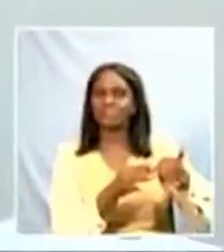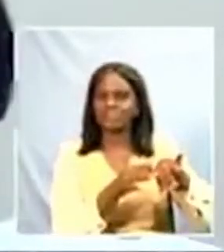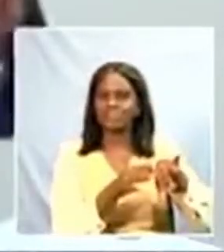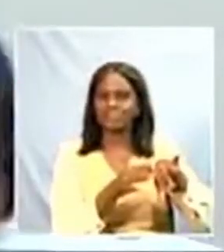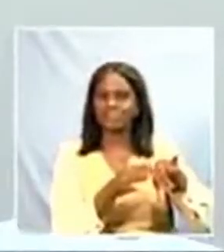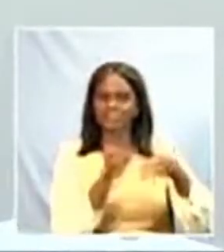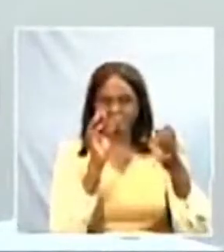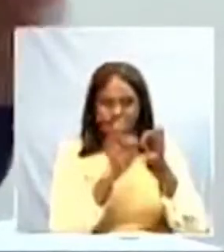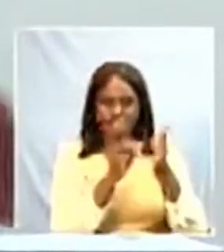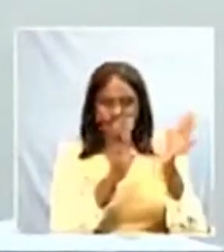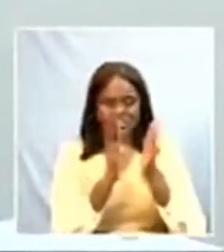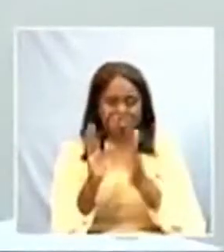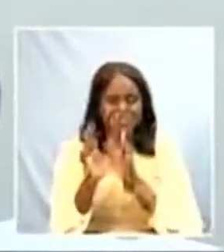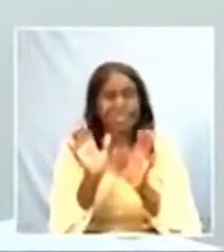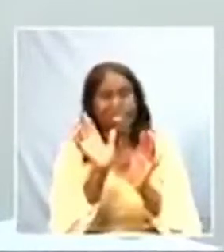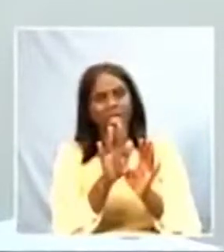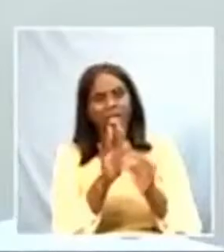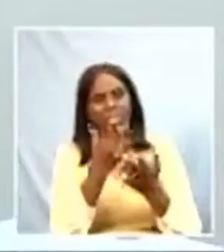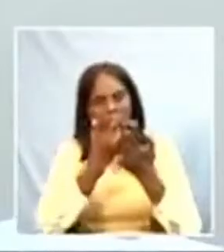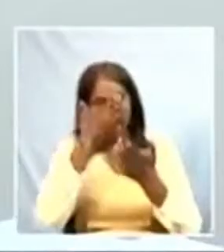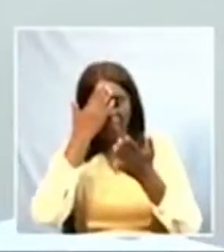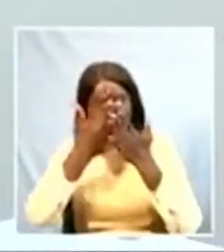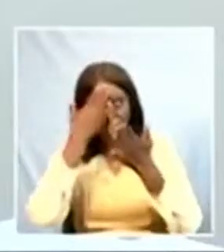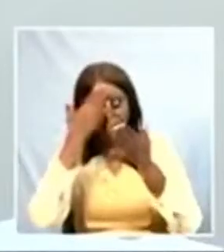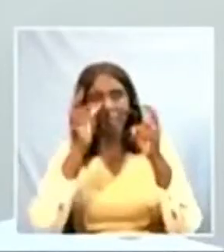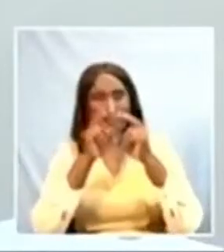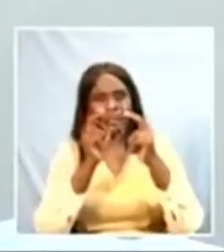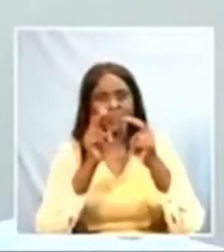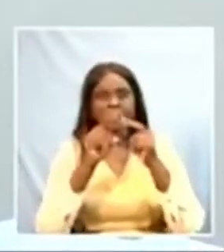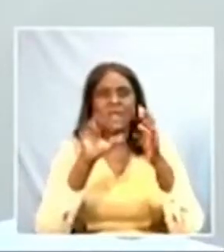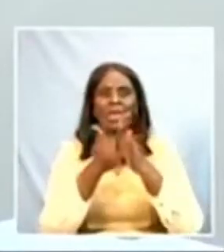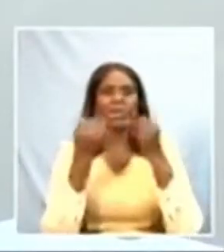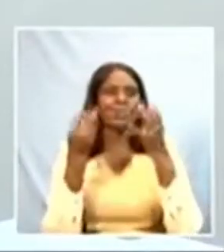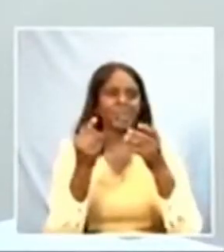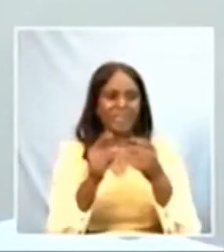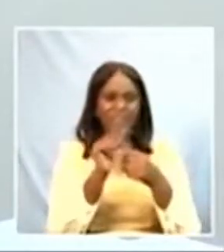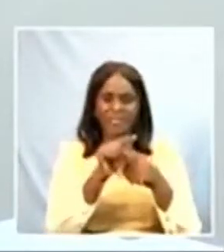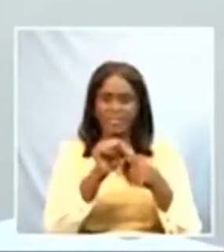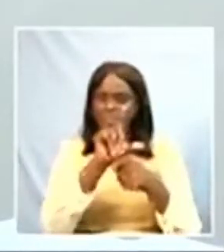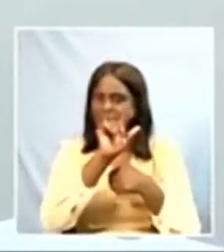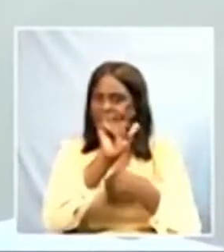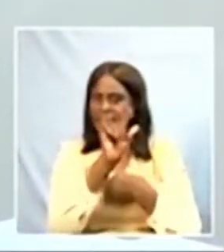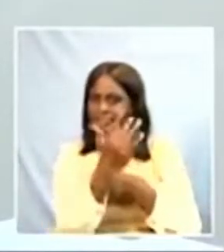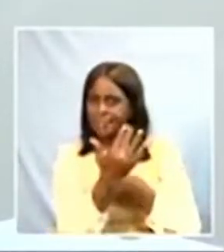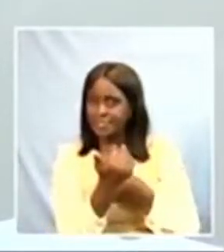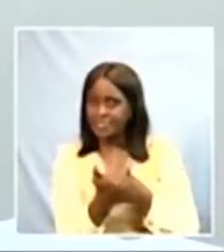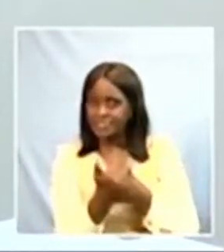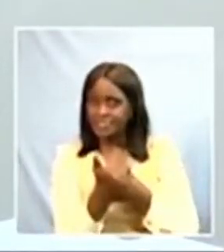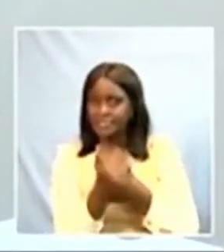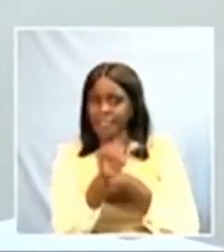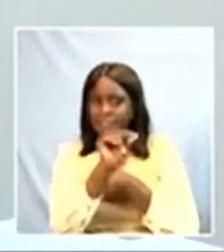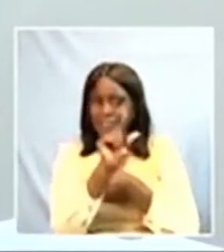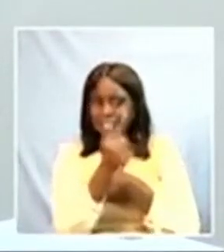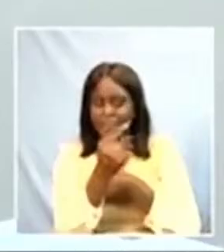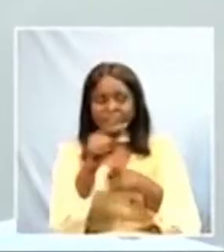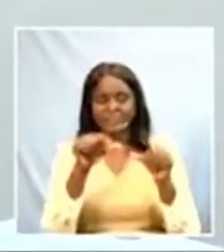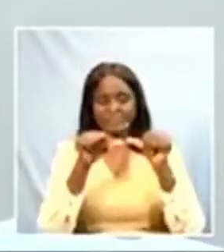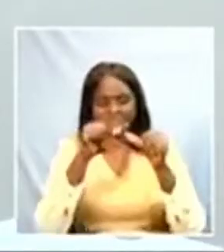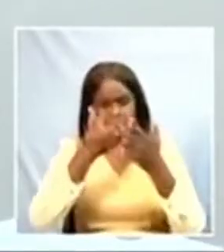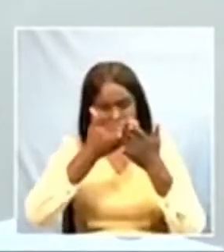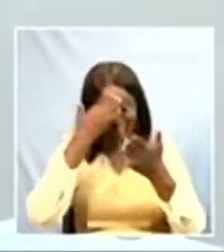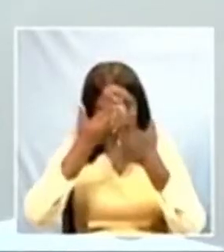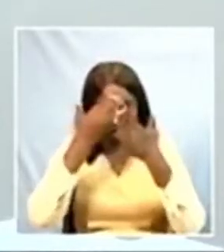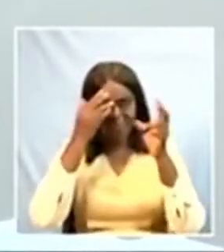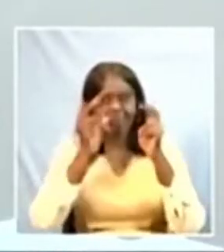are putting measures in place. We are studying contracts. How many? This is 2025. You're still studying